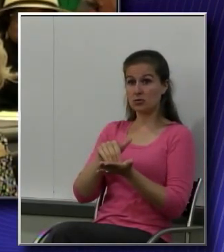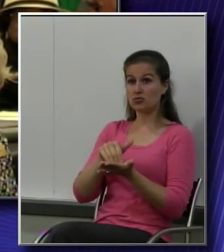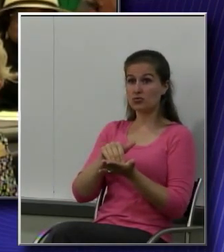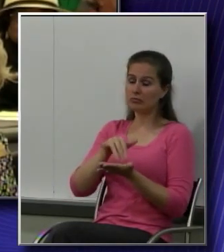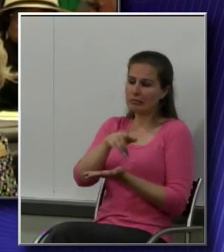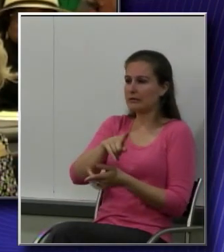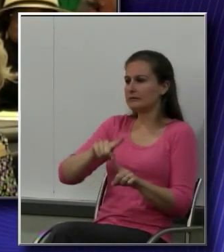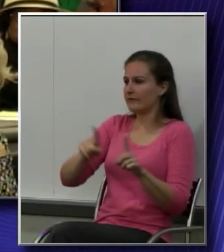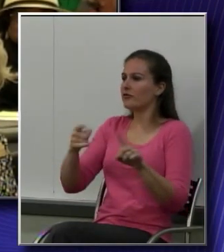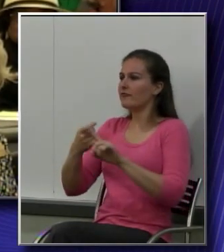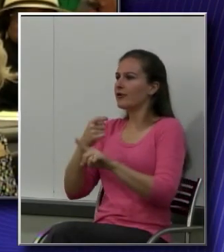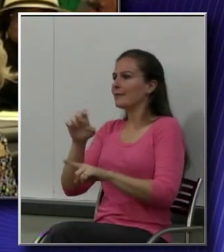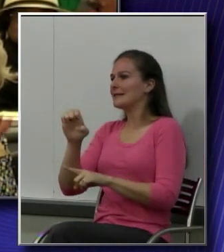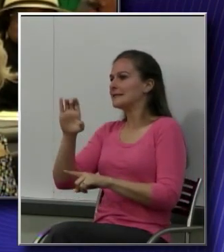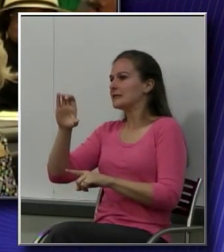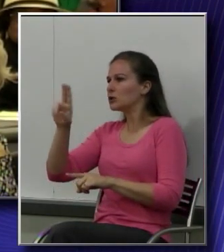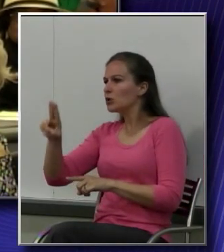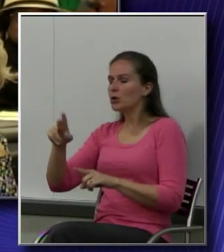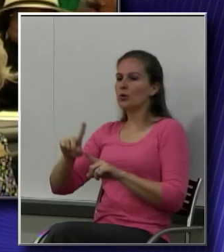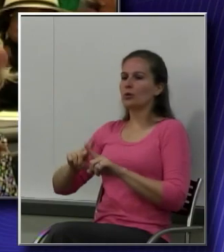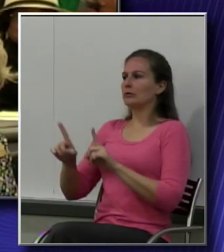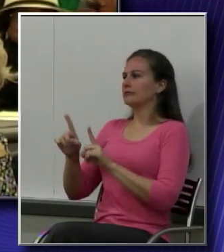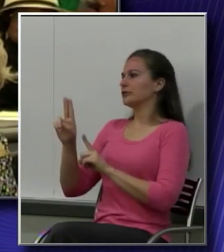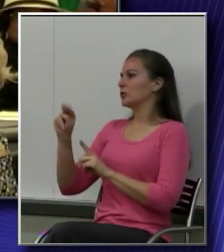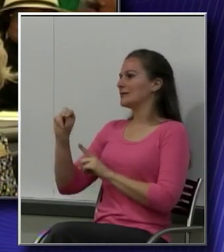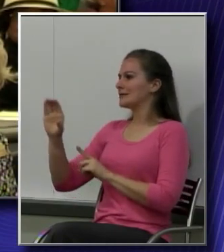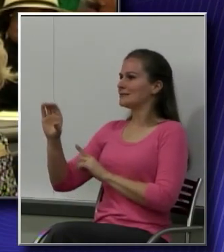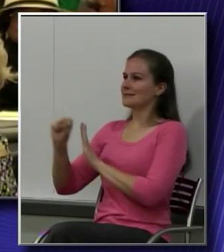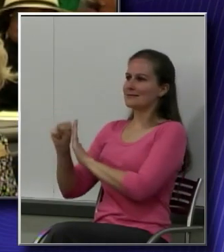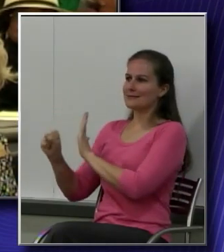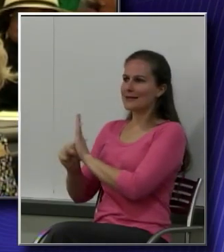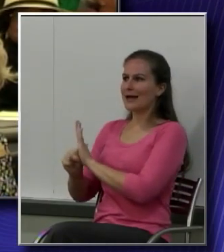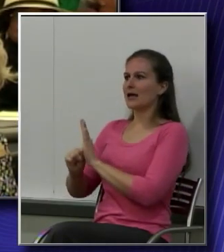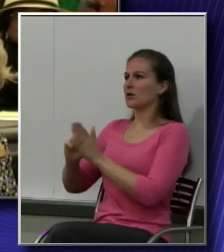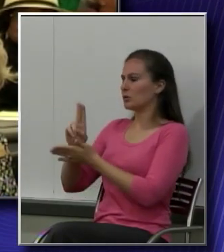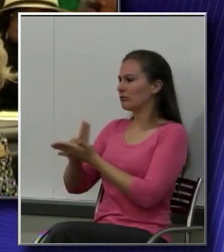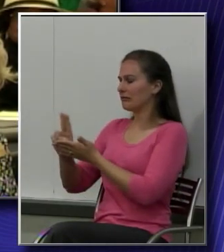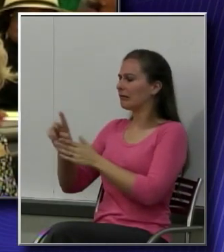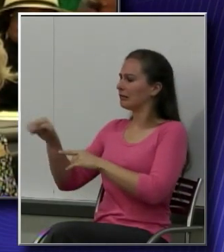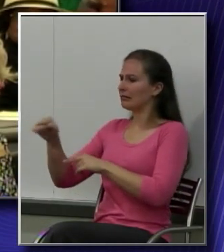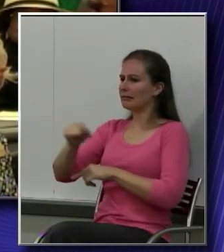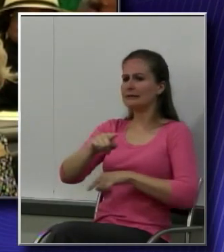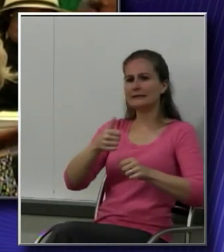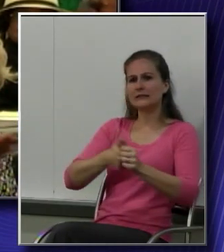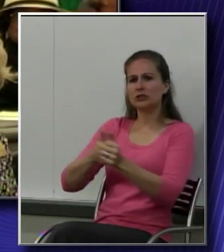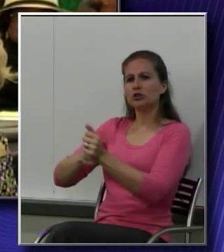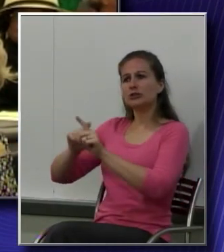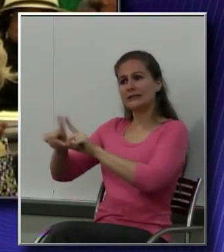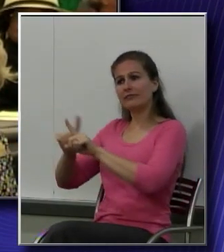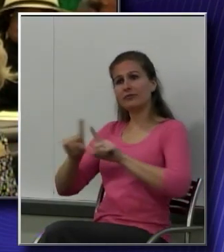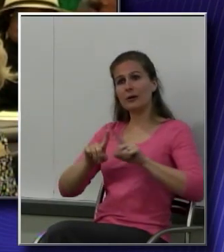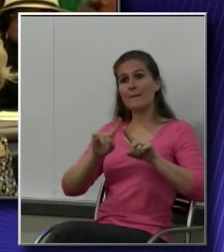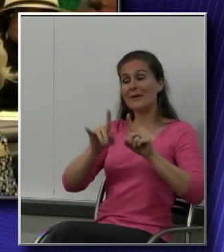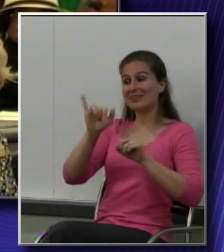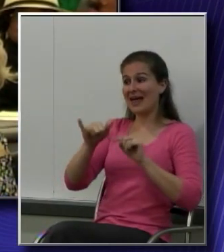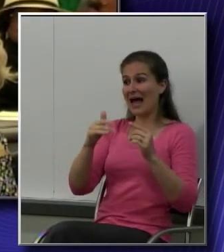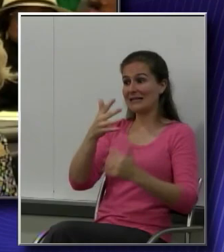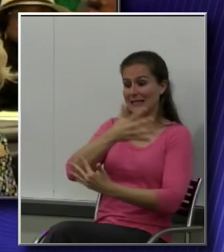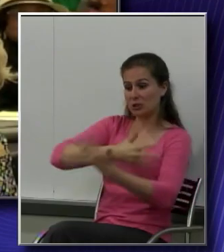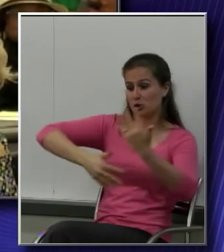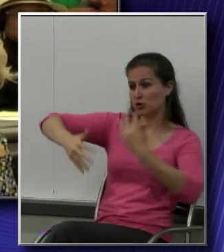is very different from ECU, UNC State University, I think that interaction and